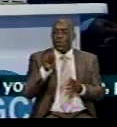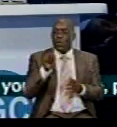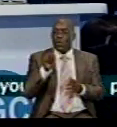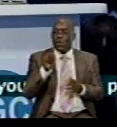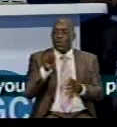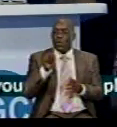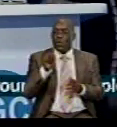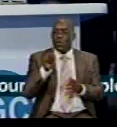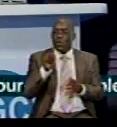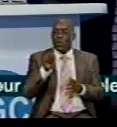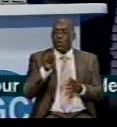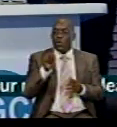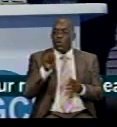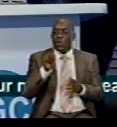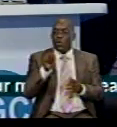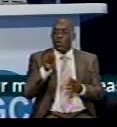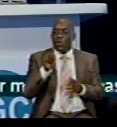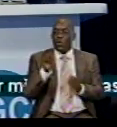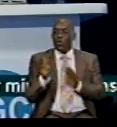relâchée.